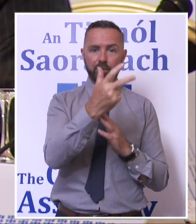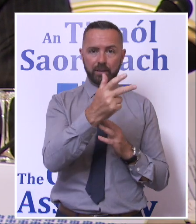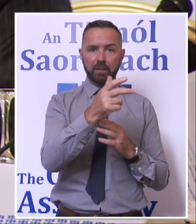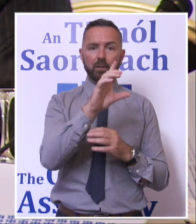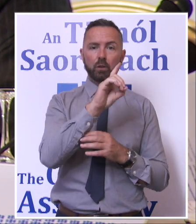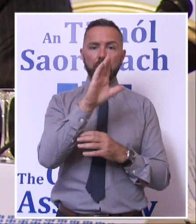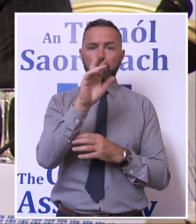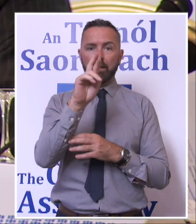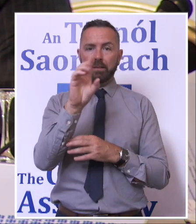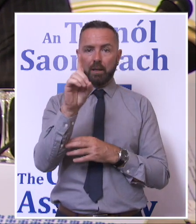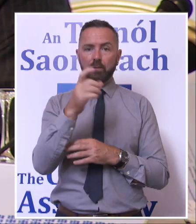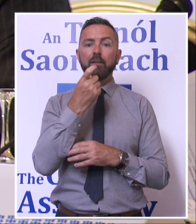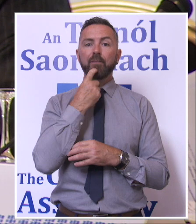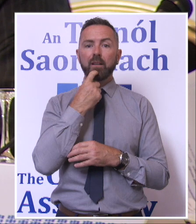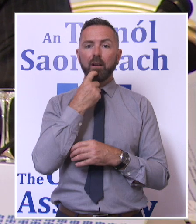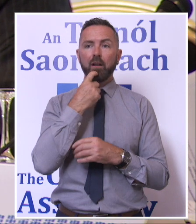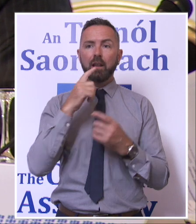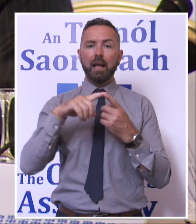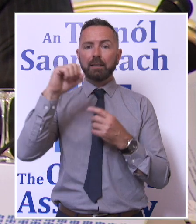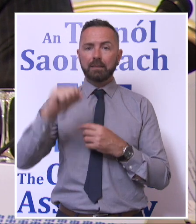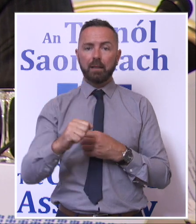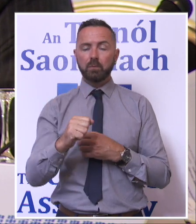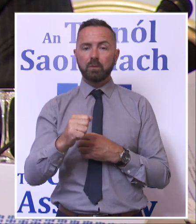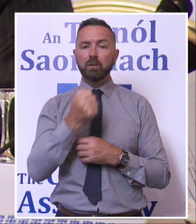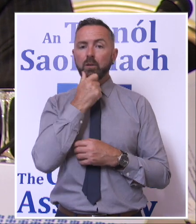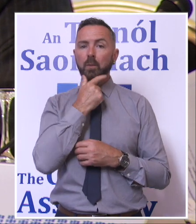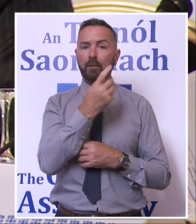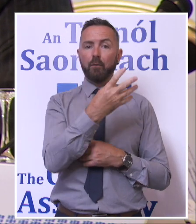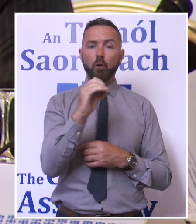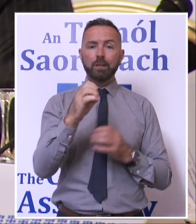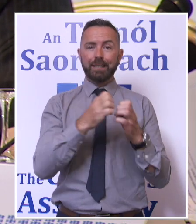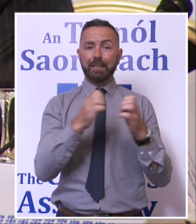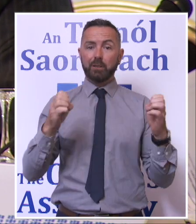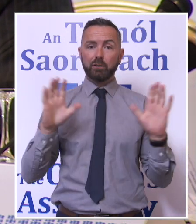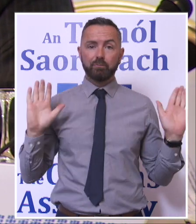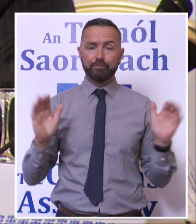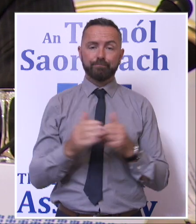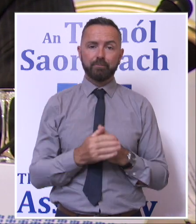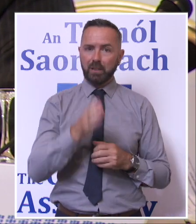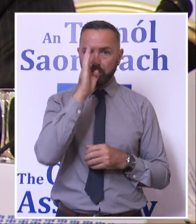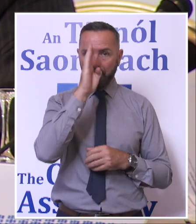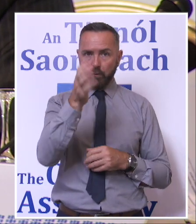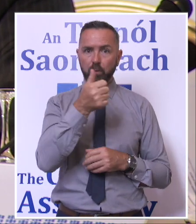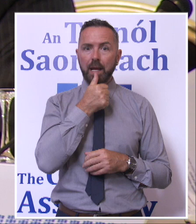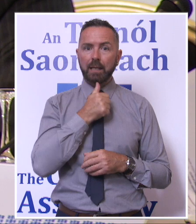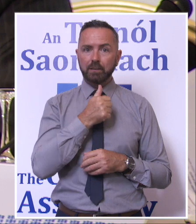Dún Laoghaire, Fingal and South Dublin, 40 each. Now, that's a very straightforward answer to what looks like a very straightforward question, but it's actually worth